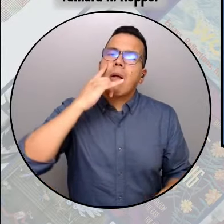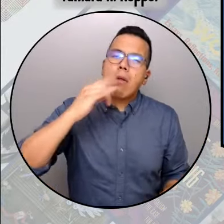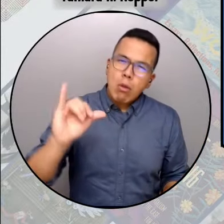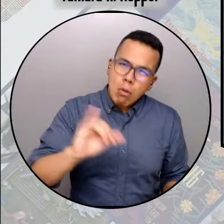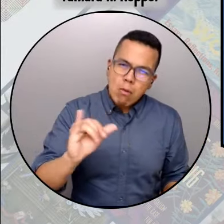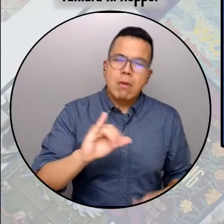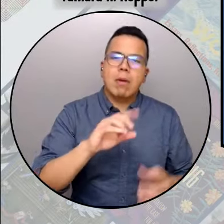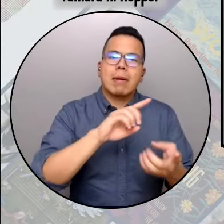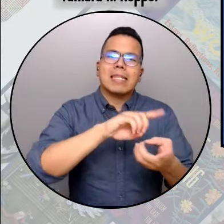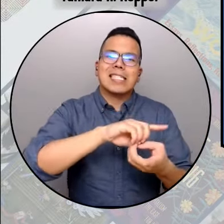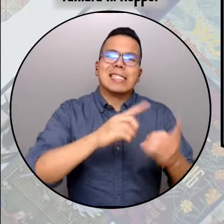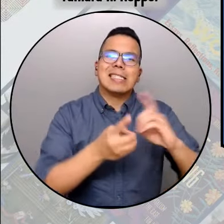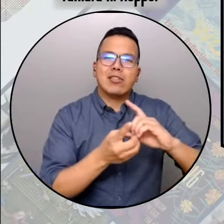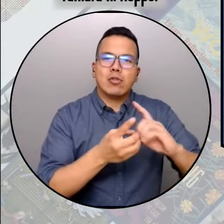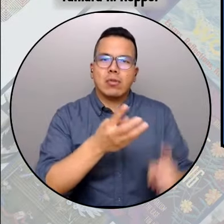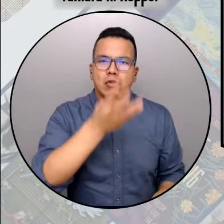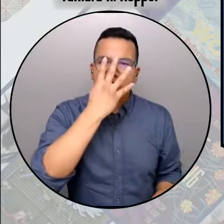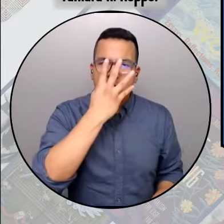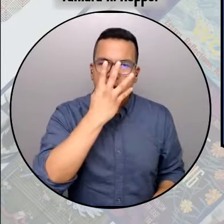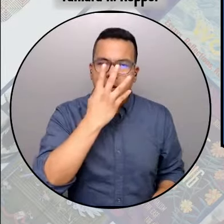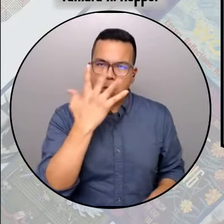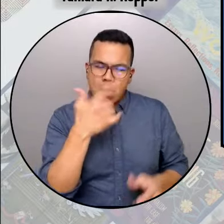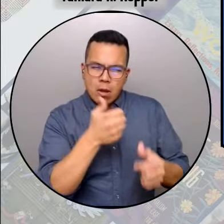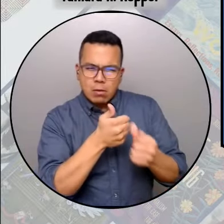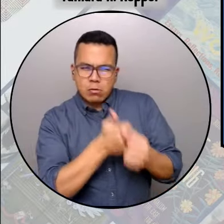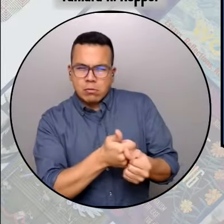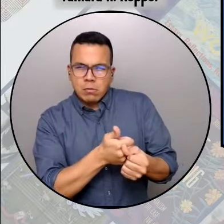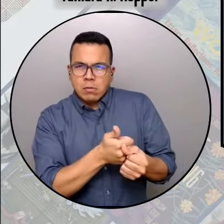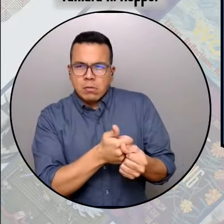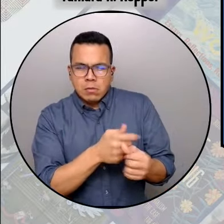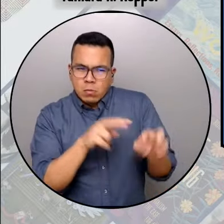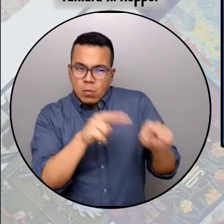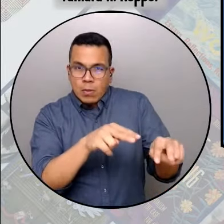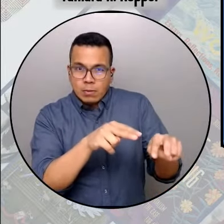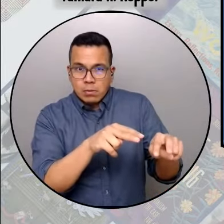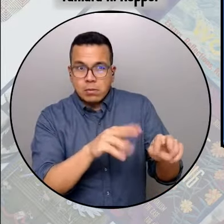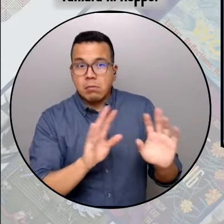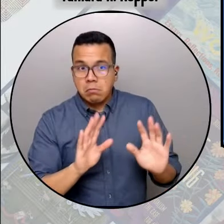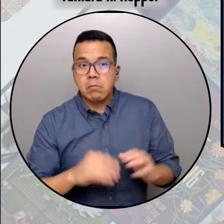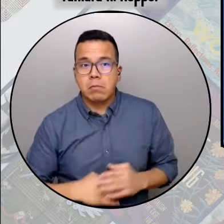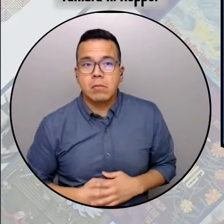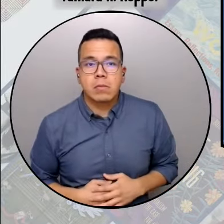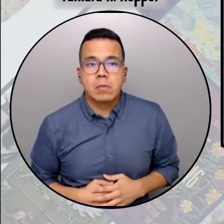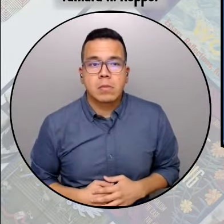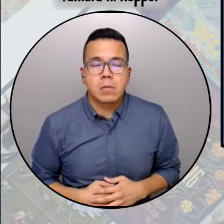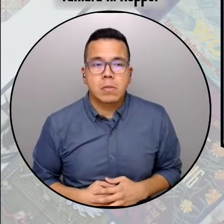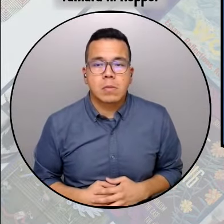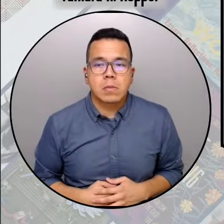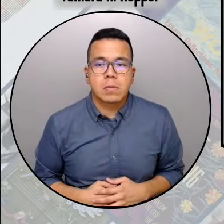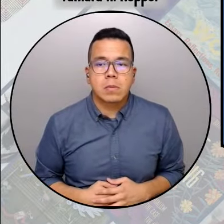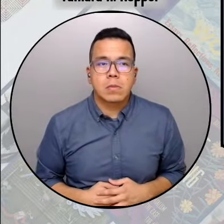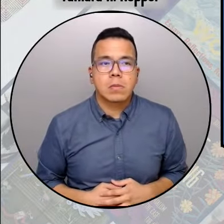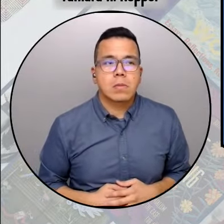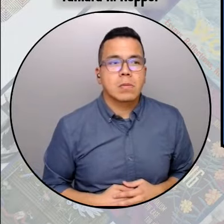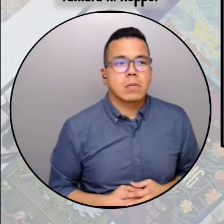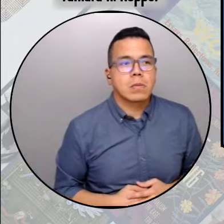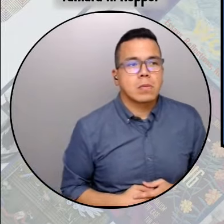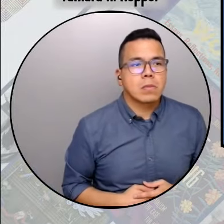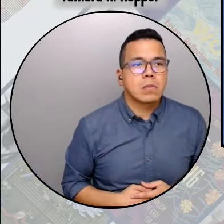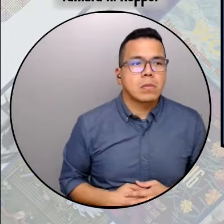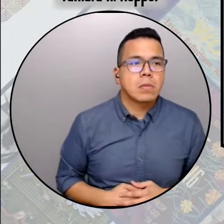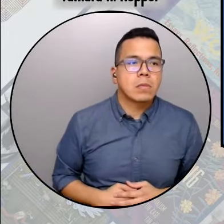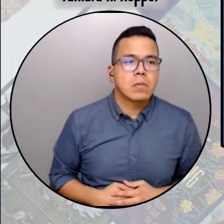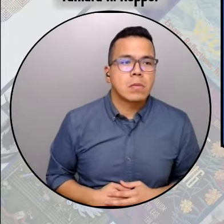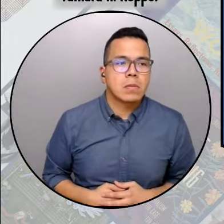of what we can think of as maybe digital detention, right? And so if we think about some of the same critiques that have